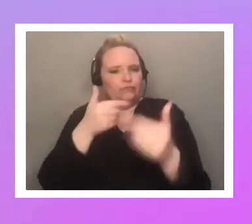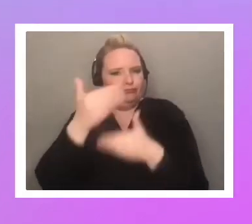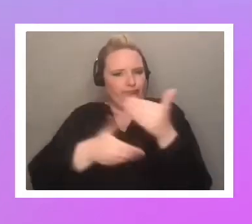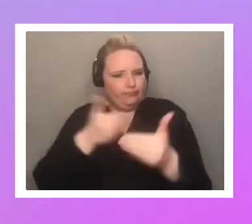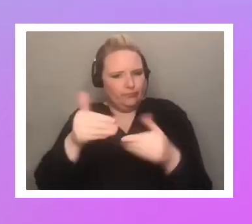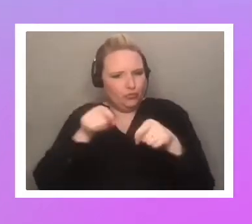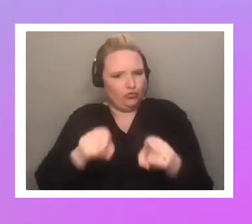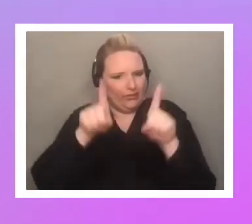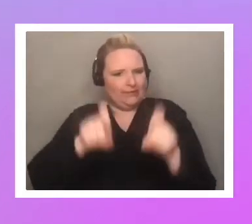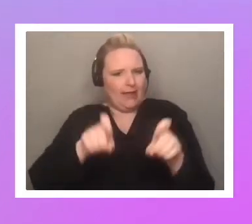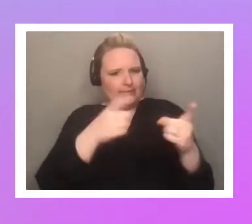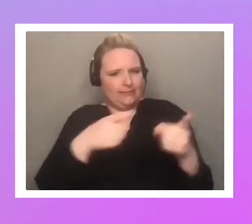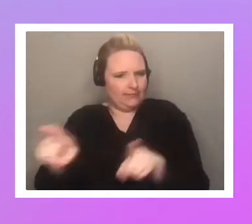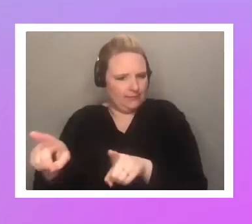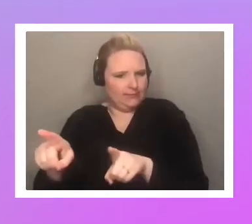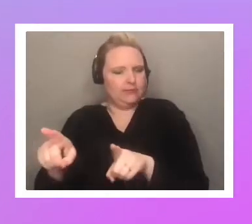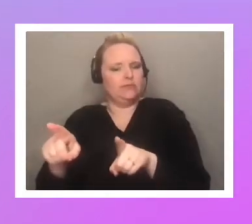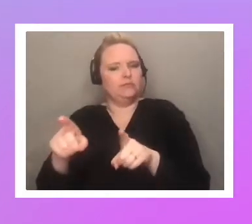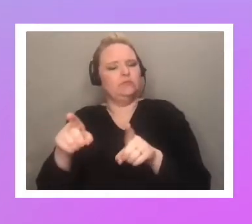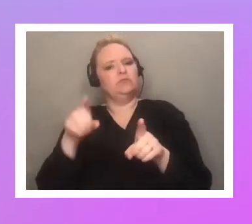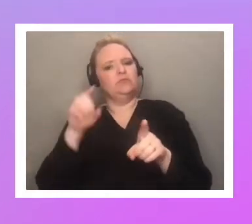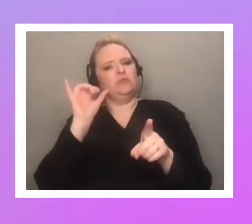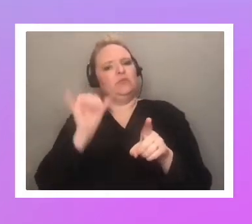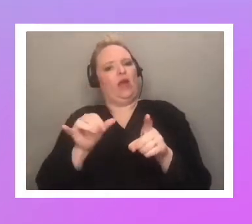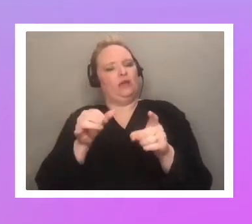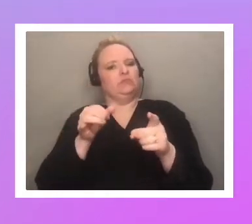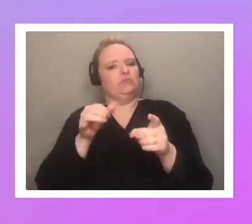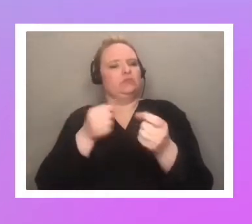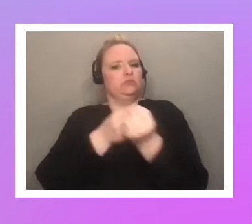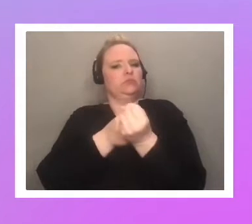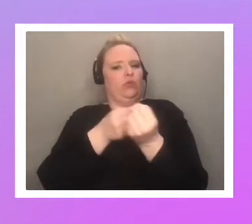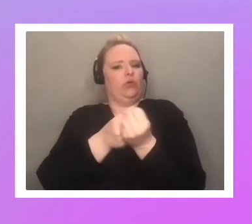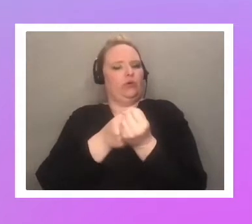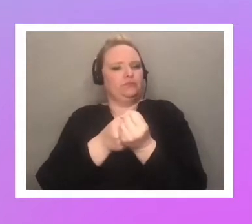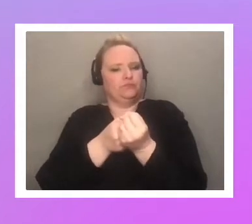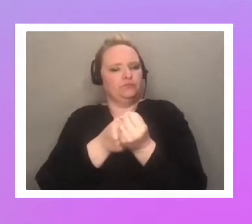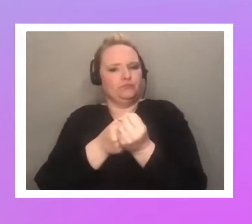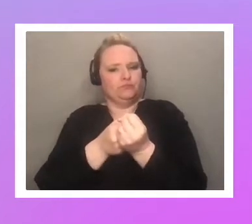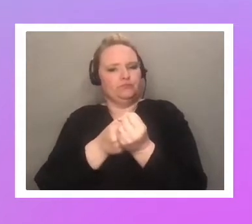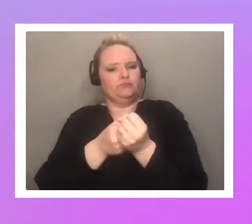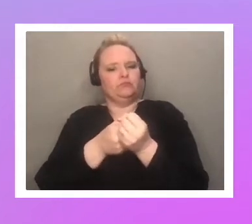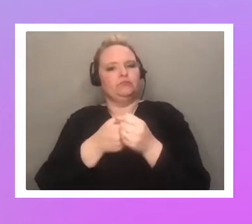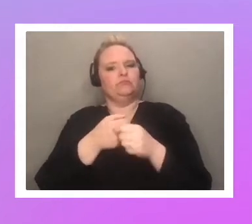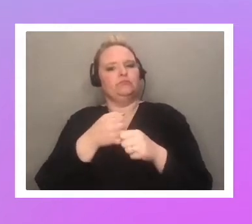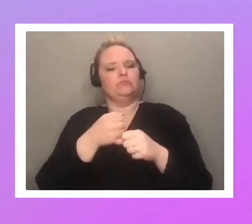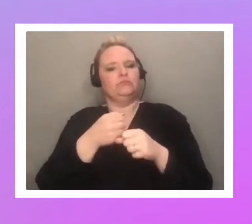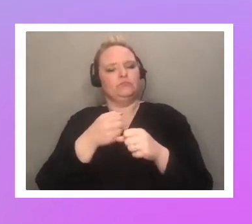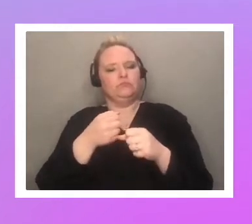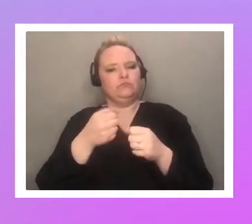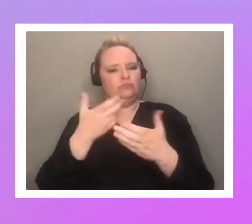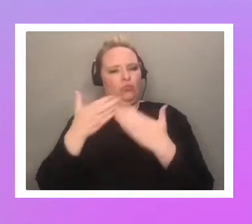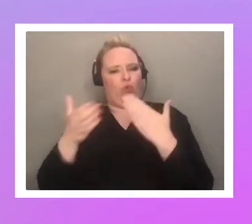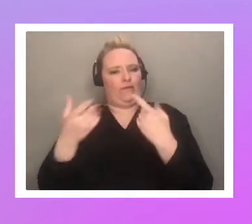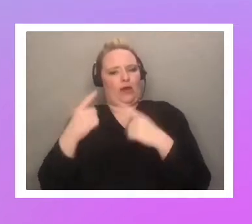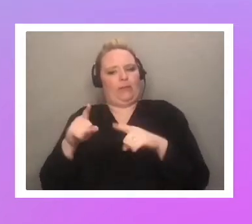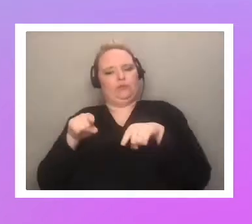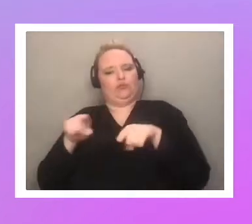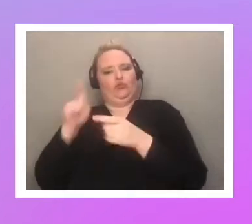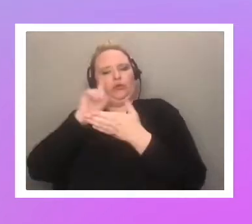during testing to kind of support your efforts that took place during